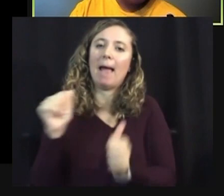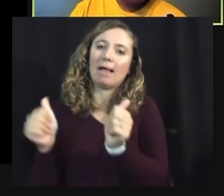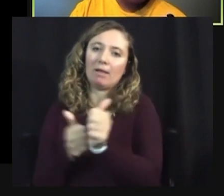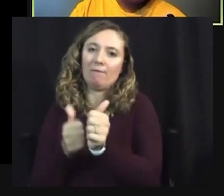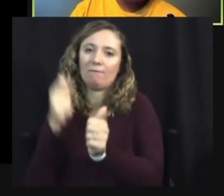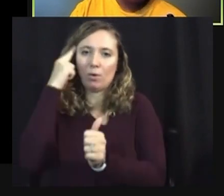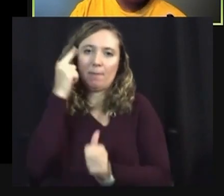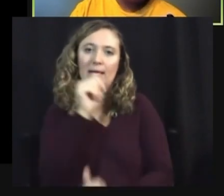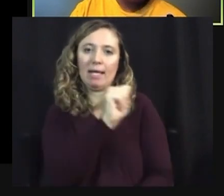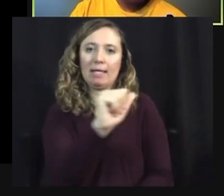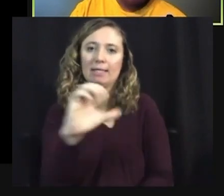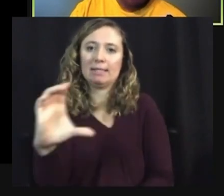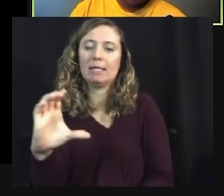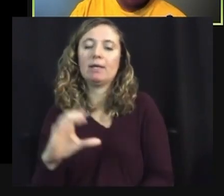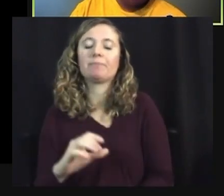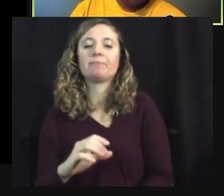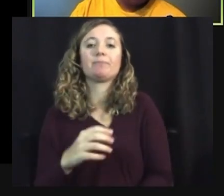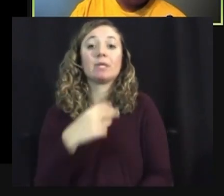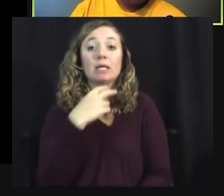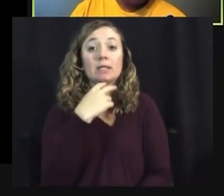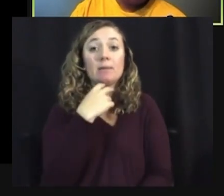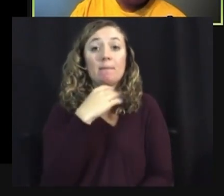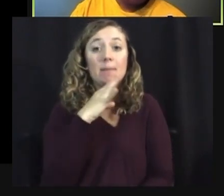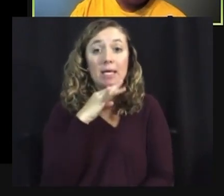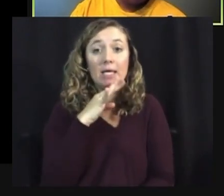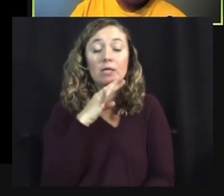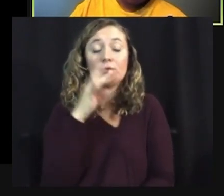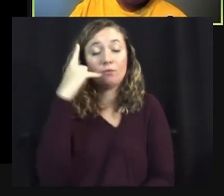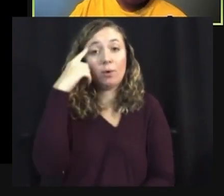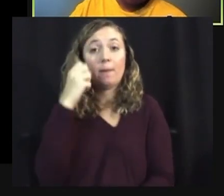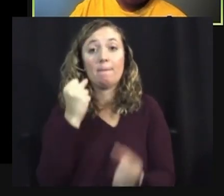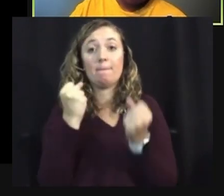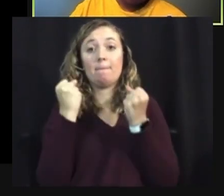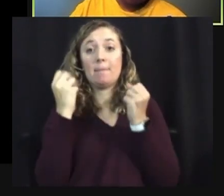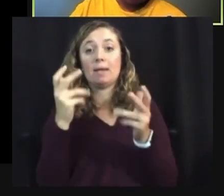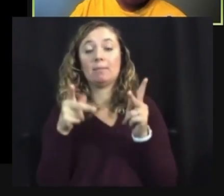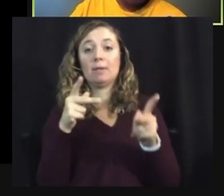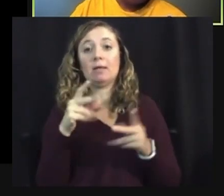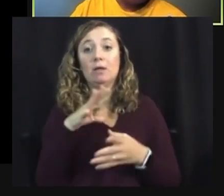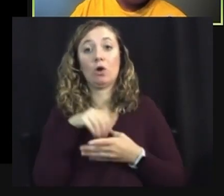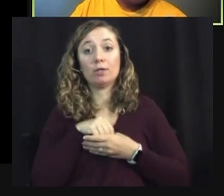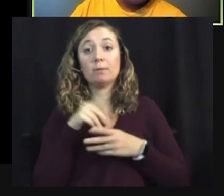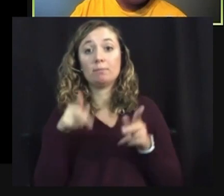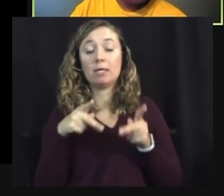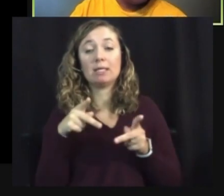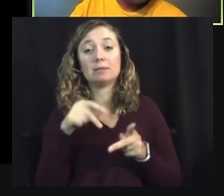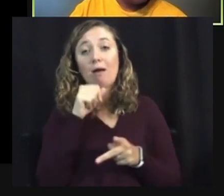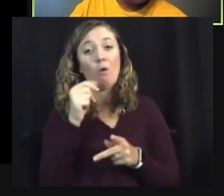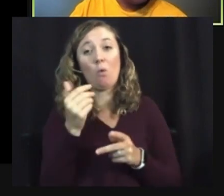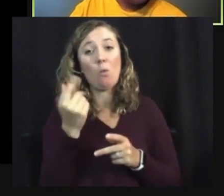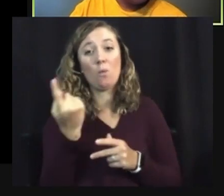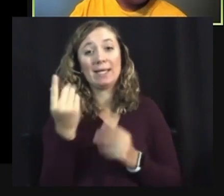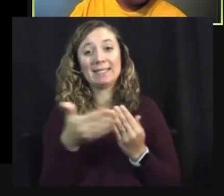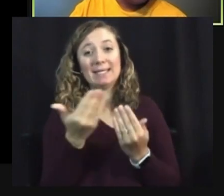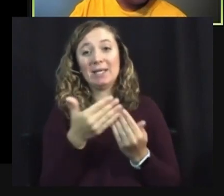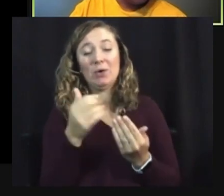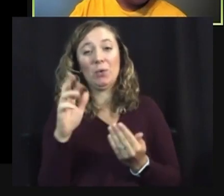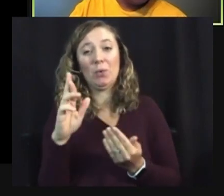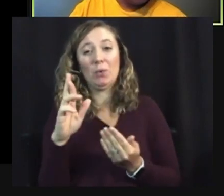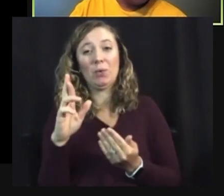Importantly, speech for many people, especially autistic people, is not always easy to use nor